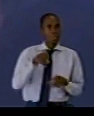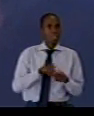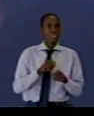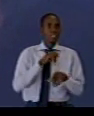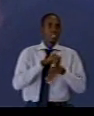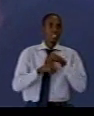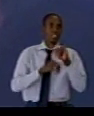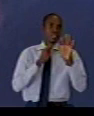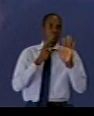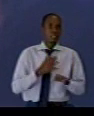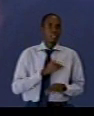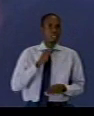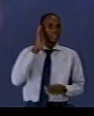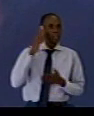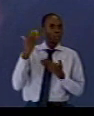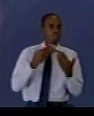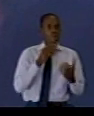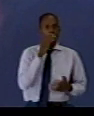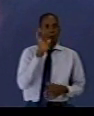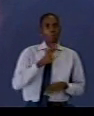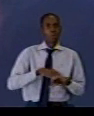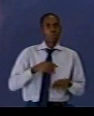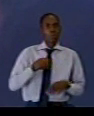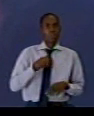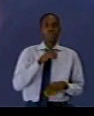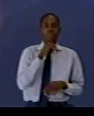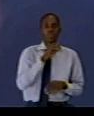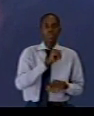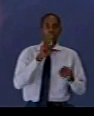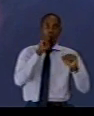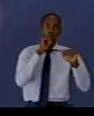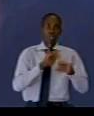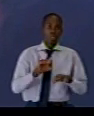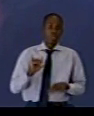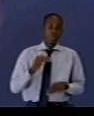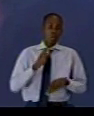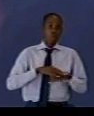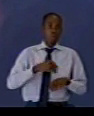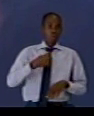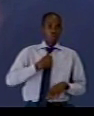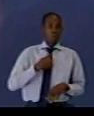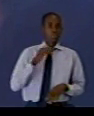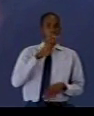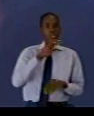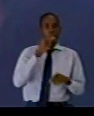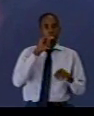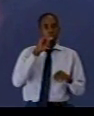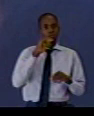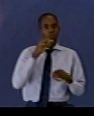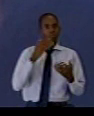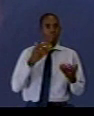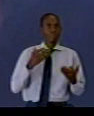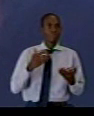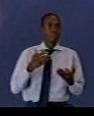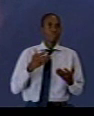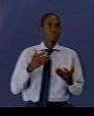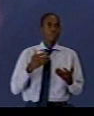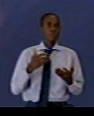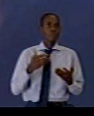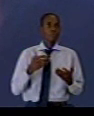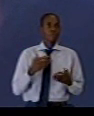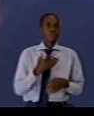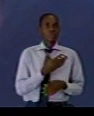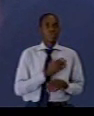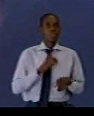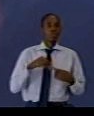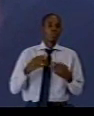his mother said unto him, Upon me be thy curse, my son, only obey my voice, and go fetch